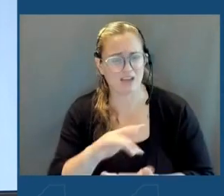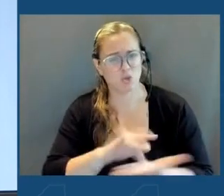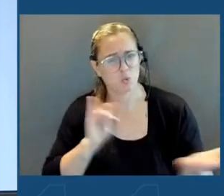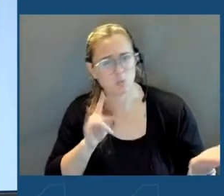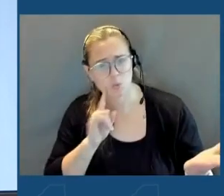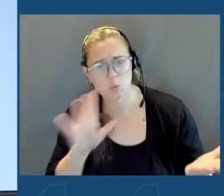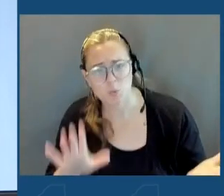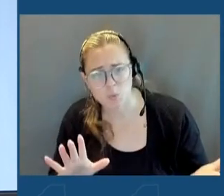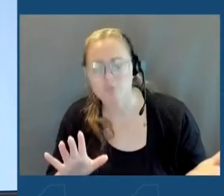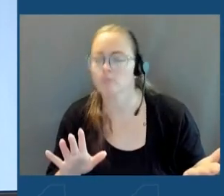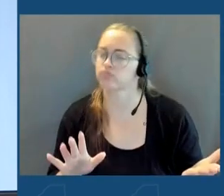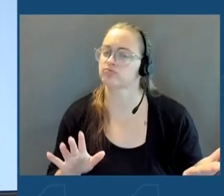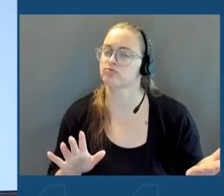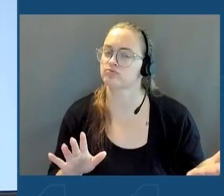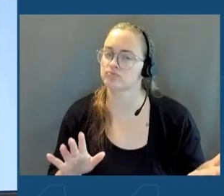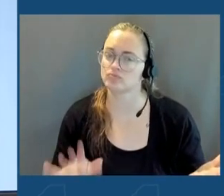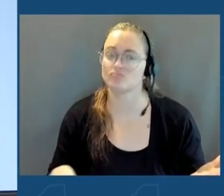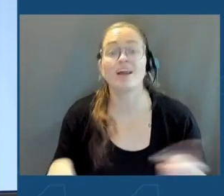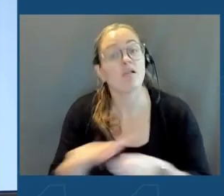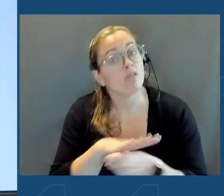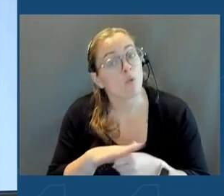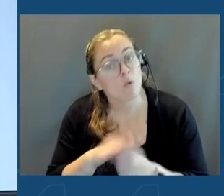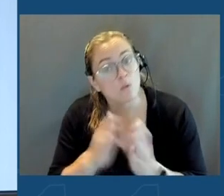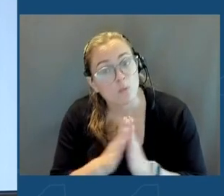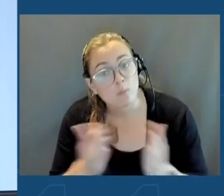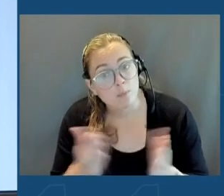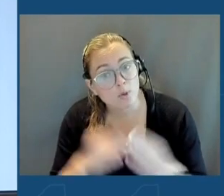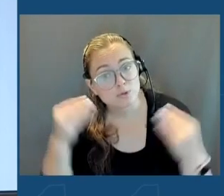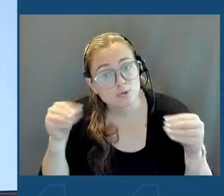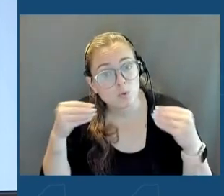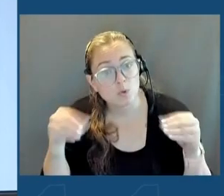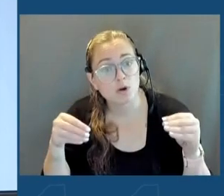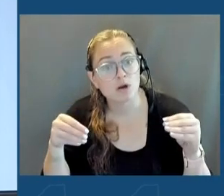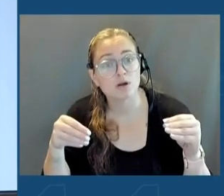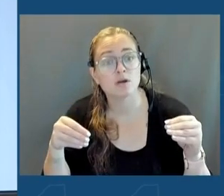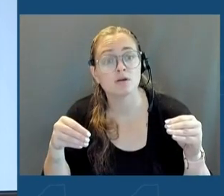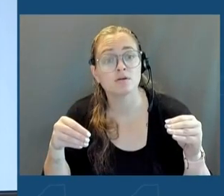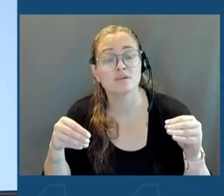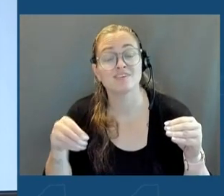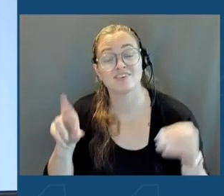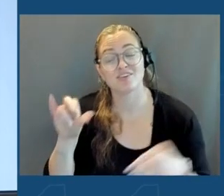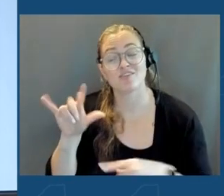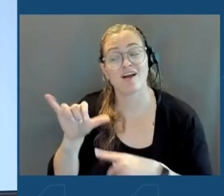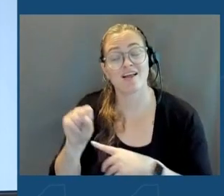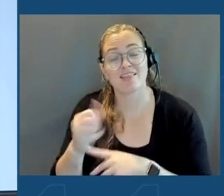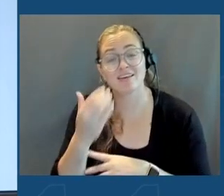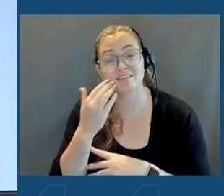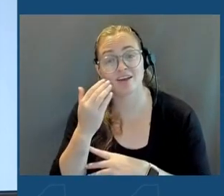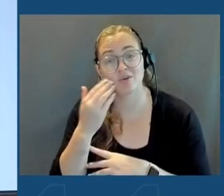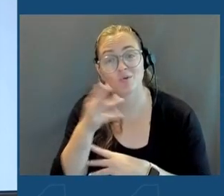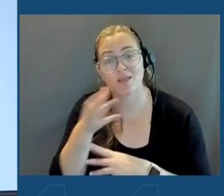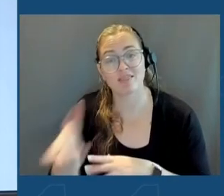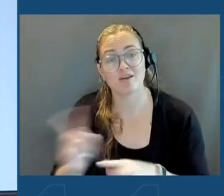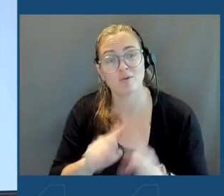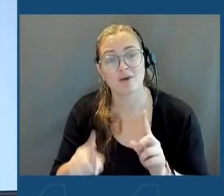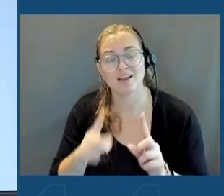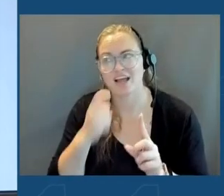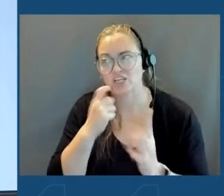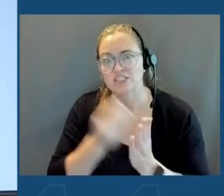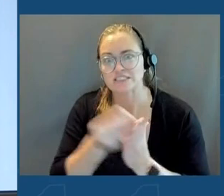the charm of a local bookstore. To the Rileys, I know you weren't at the River's End, but I just spent a lot of money in your